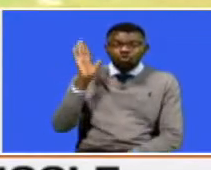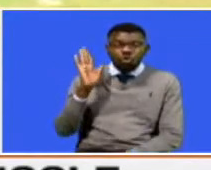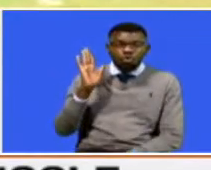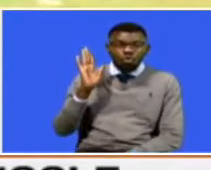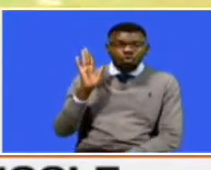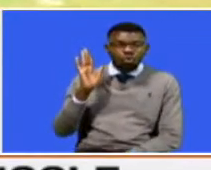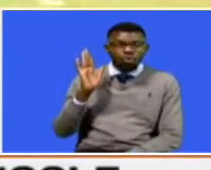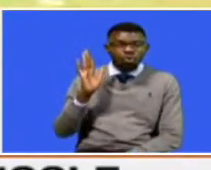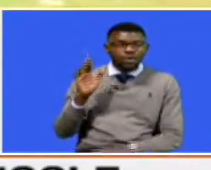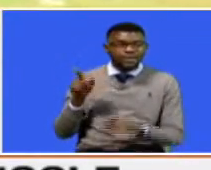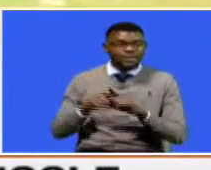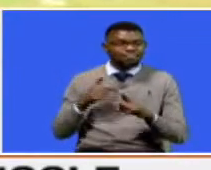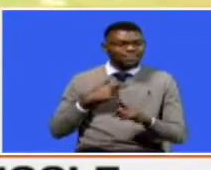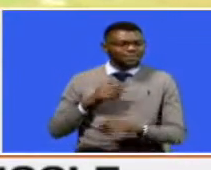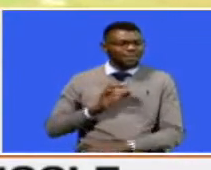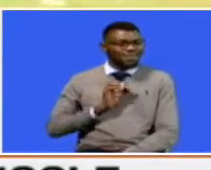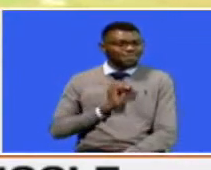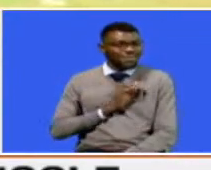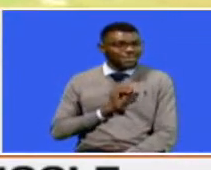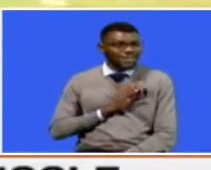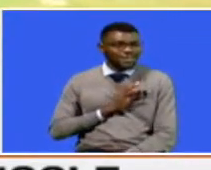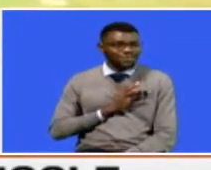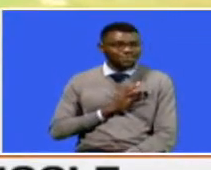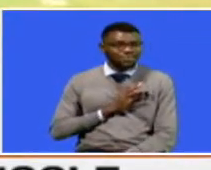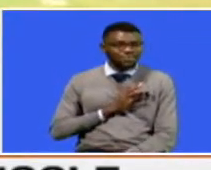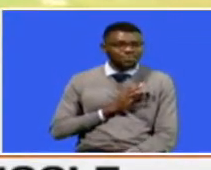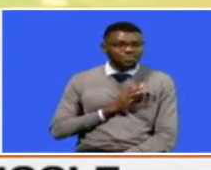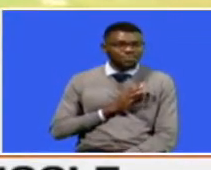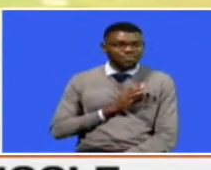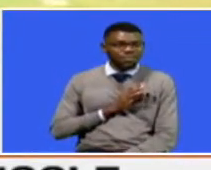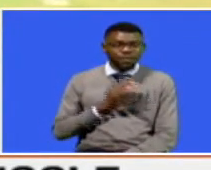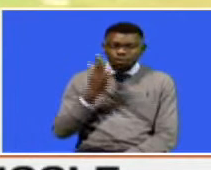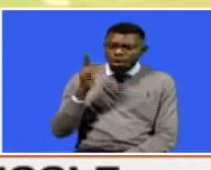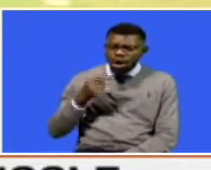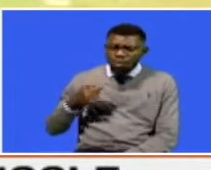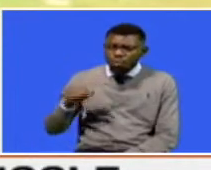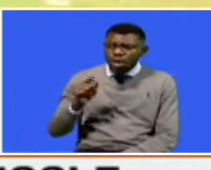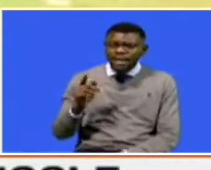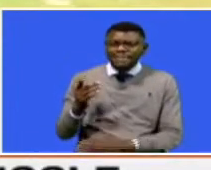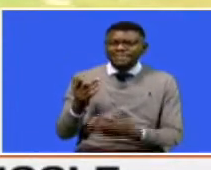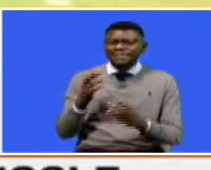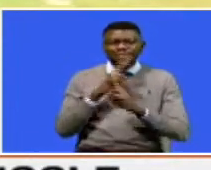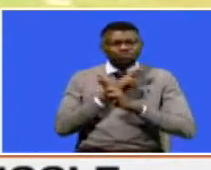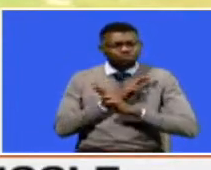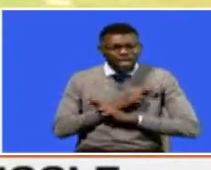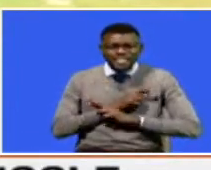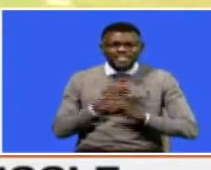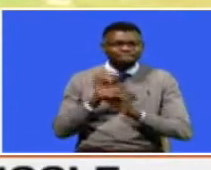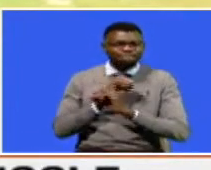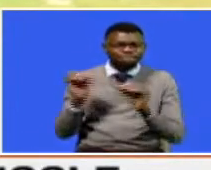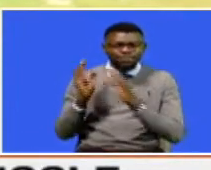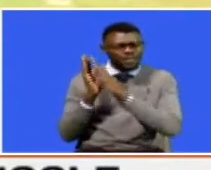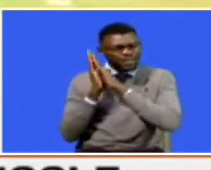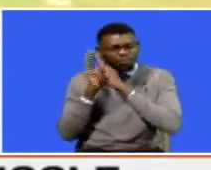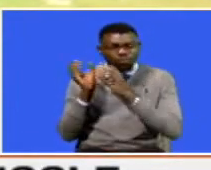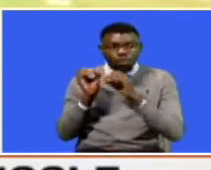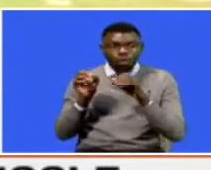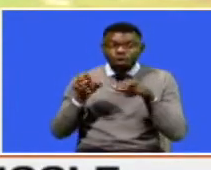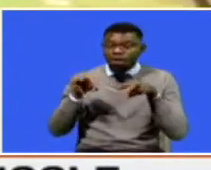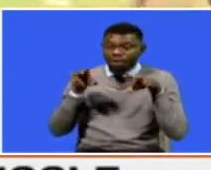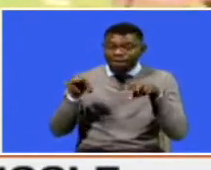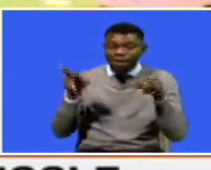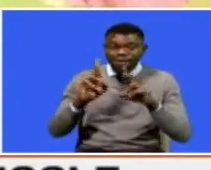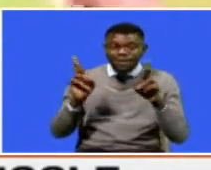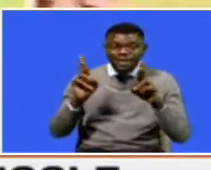na nina hofu. Nina hofu kwa sababu sisi hatulali sasa. We are watching. Kwa sababu ni makto